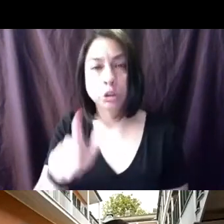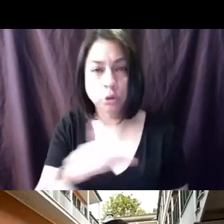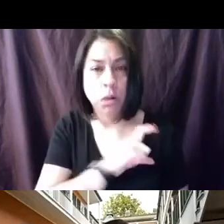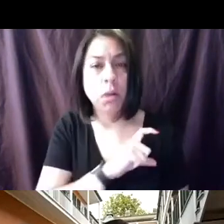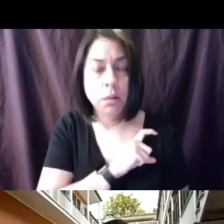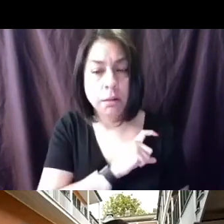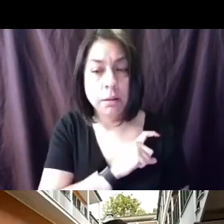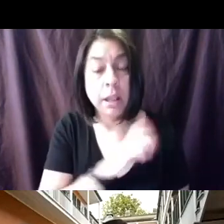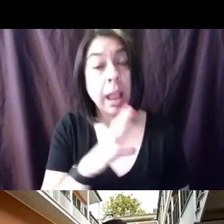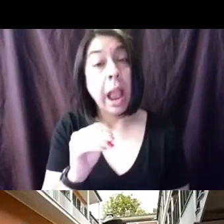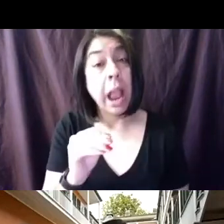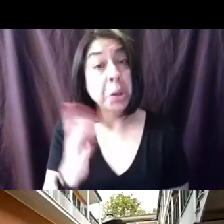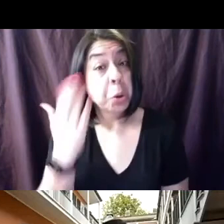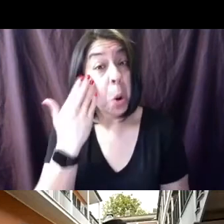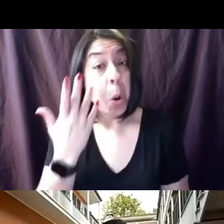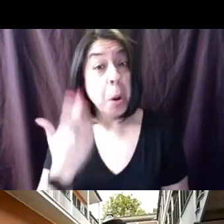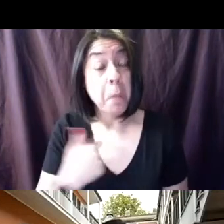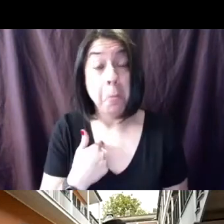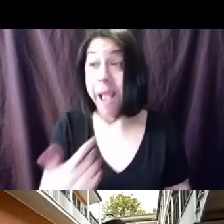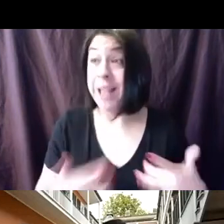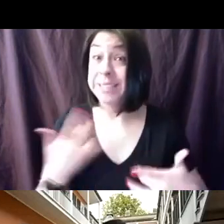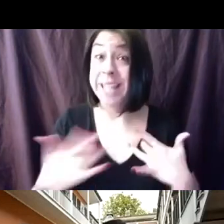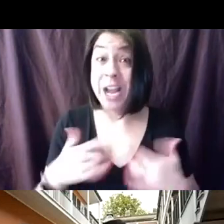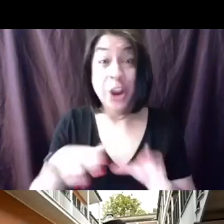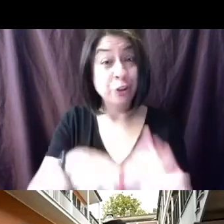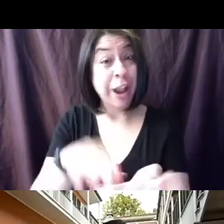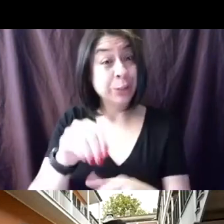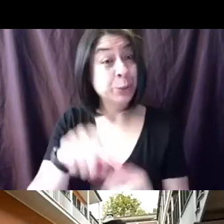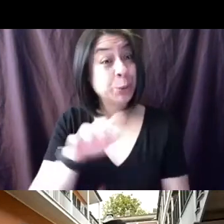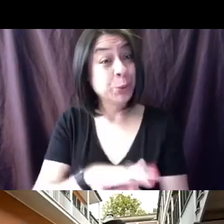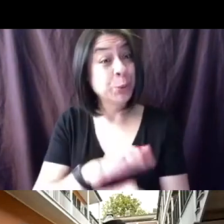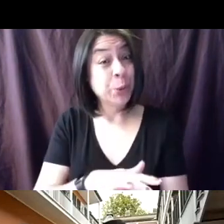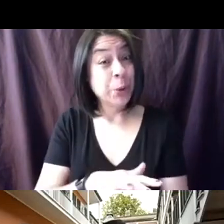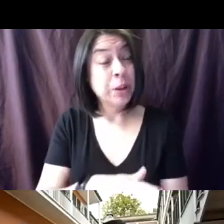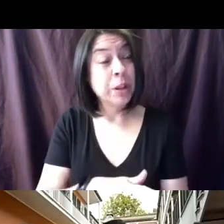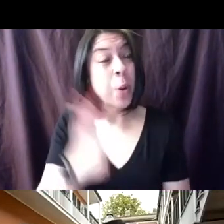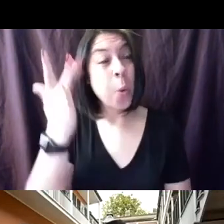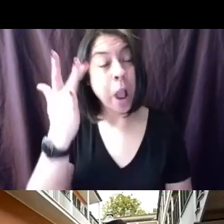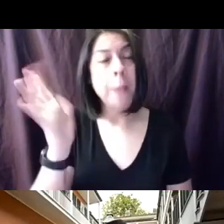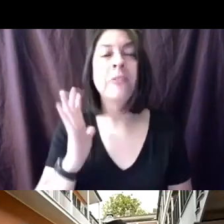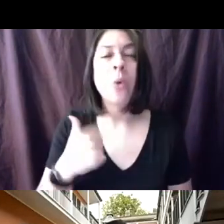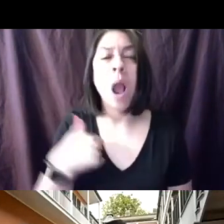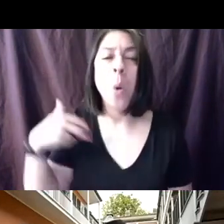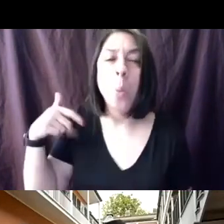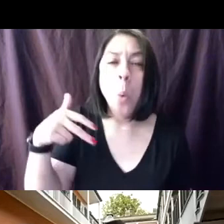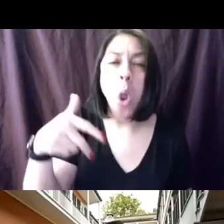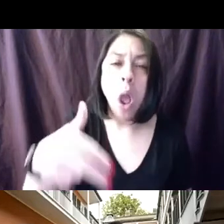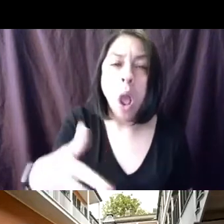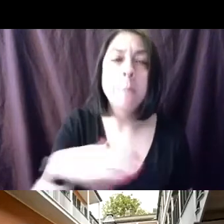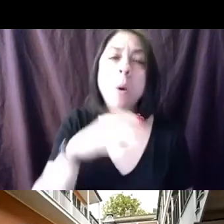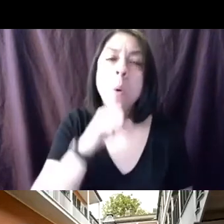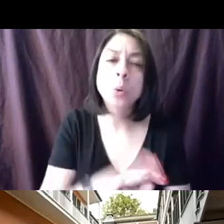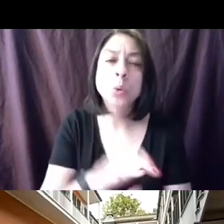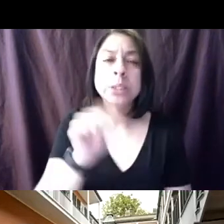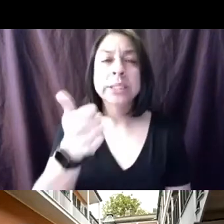It was exciting to me to get a ride to school when the school was in my neighborhood, when I used to walk 10 or 11 blocks to my old school. So,